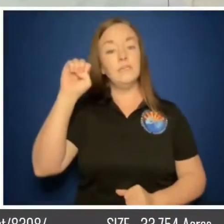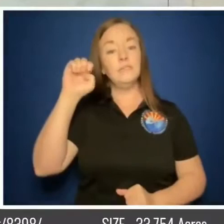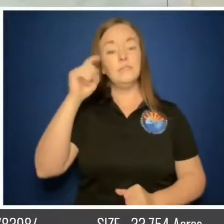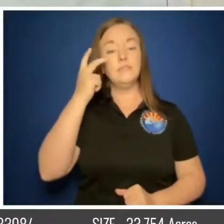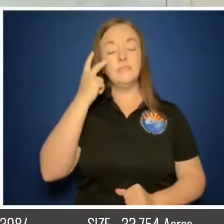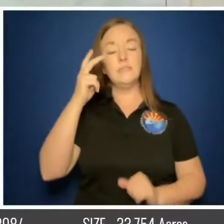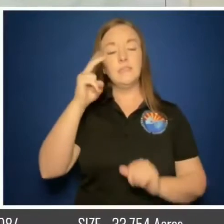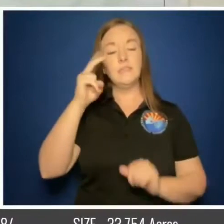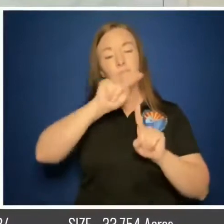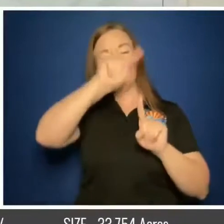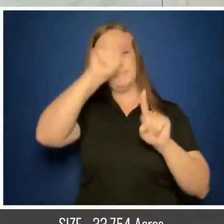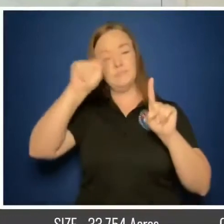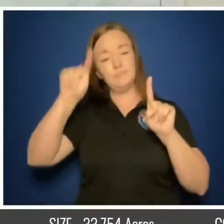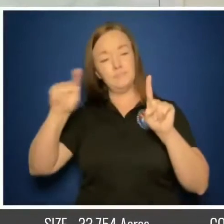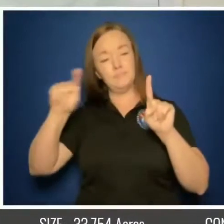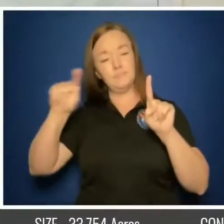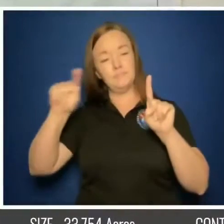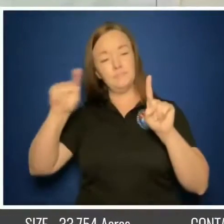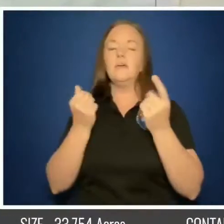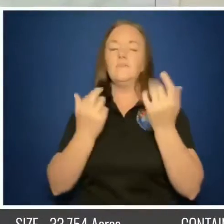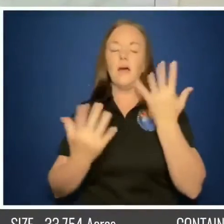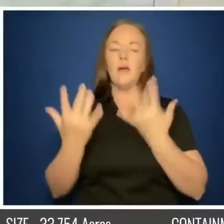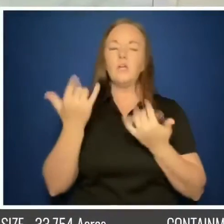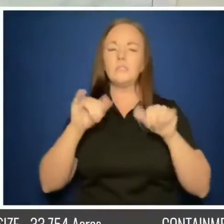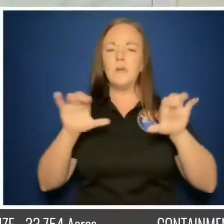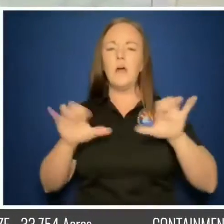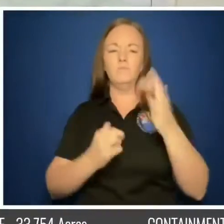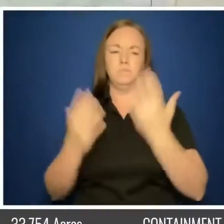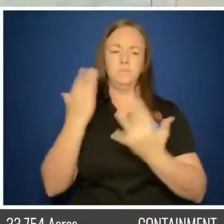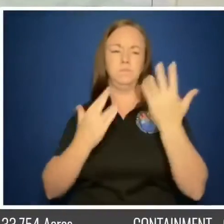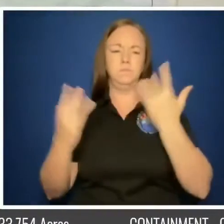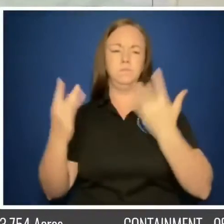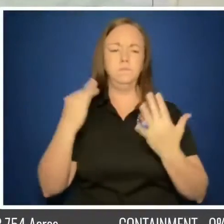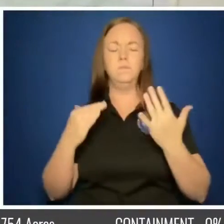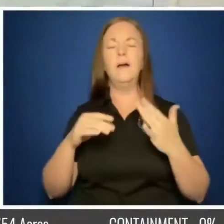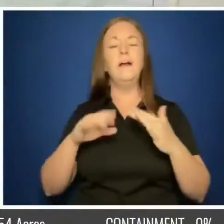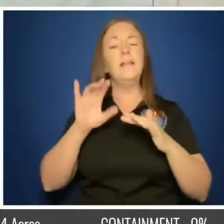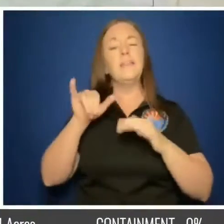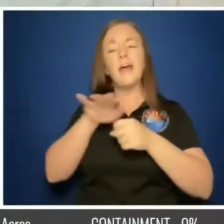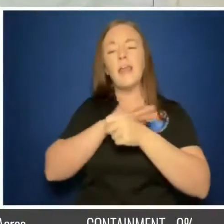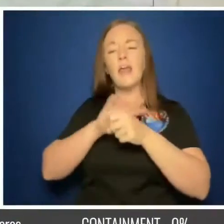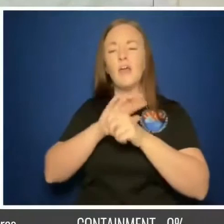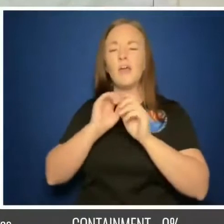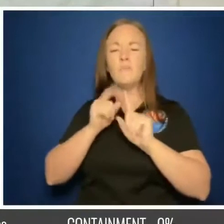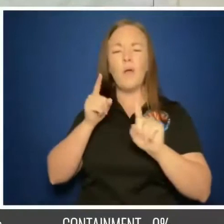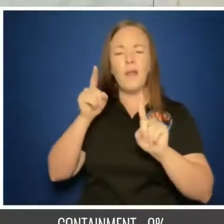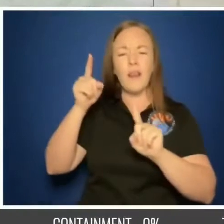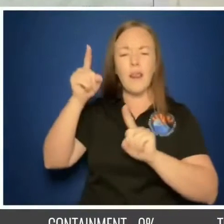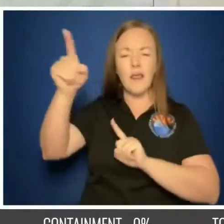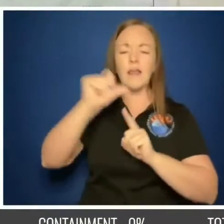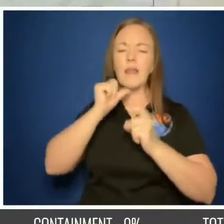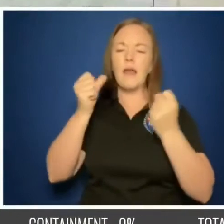remains fairly active. It's a more remote area of the fire here. We do have crews and resources looking